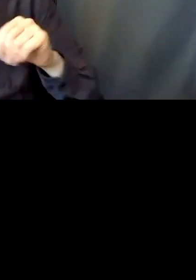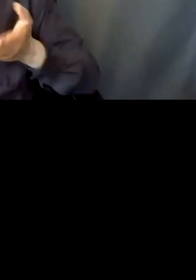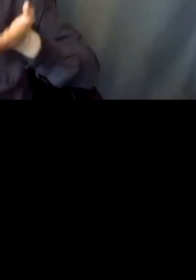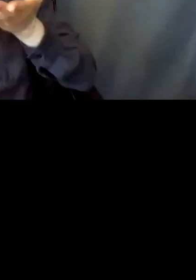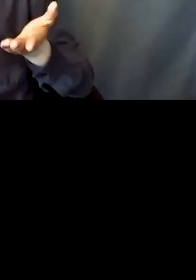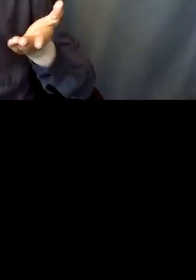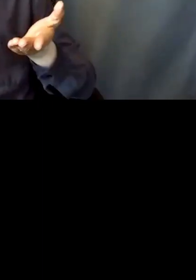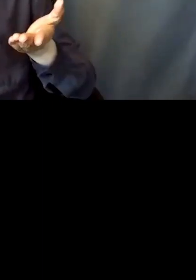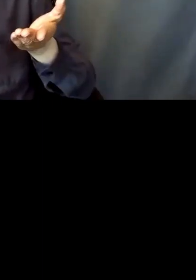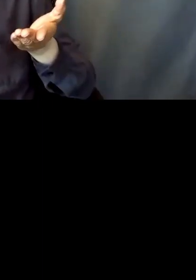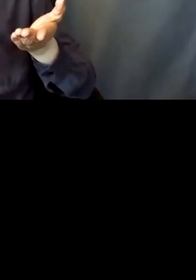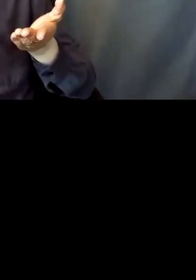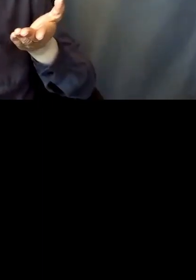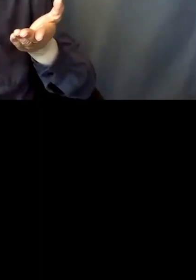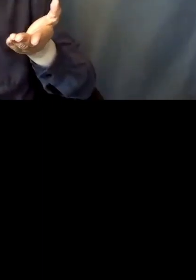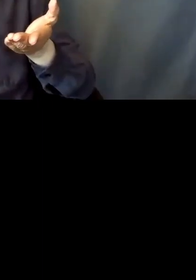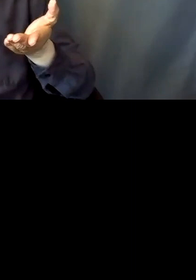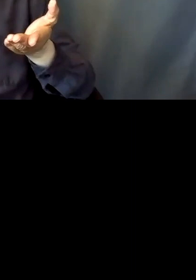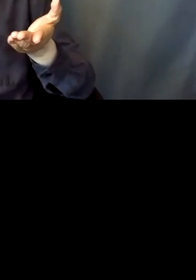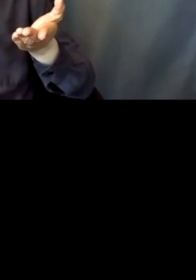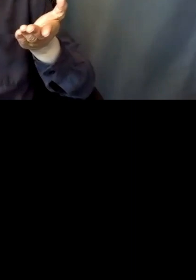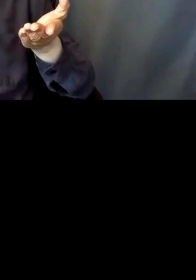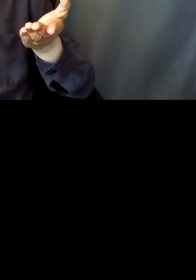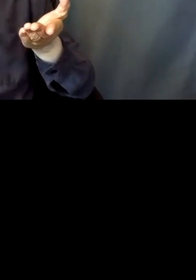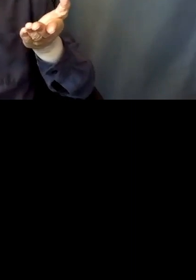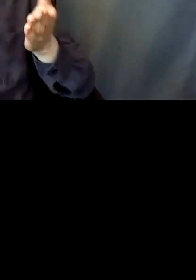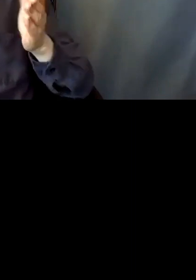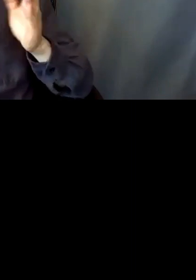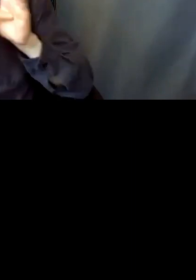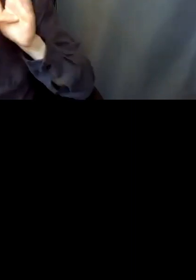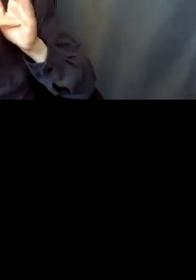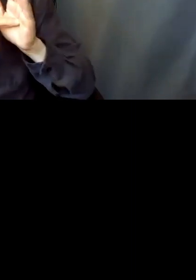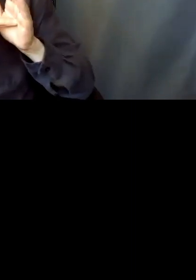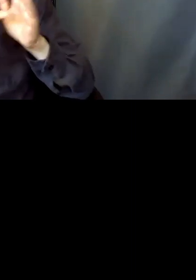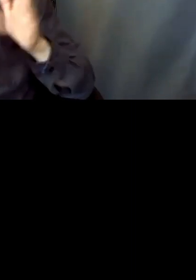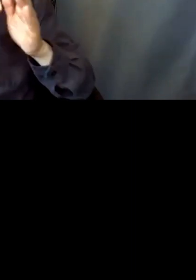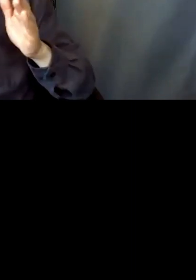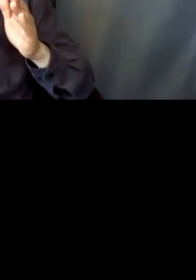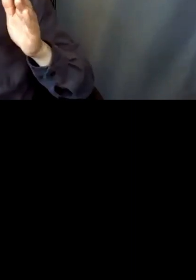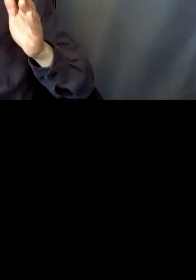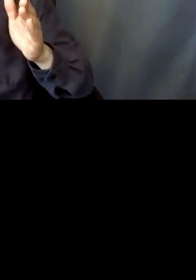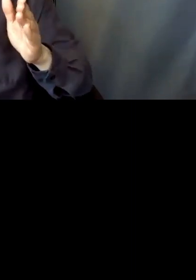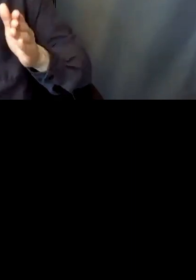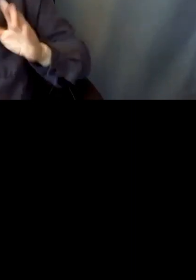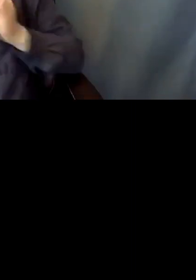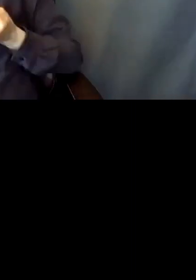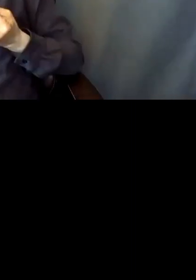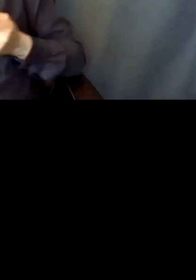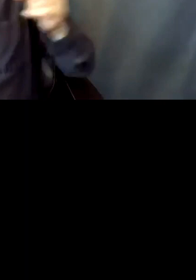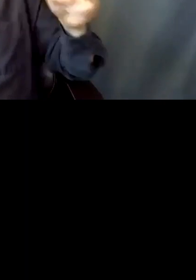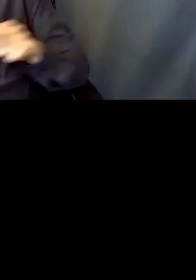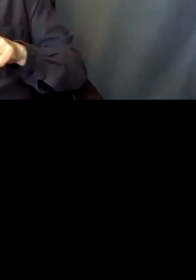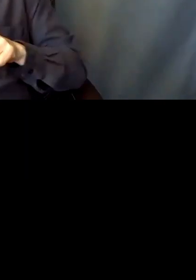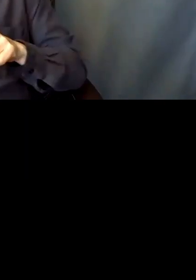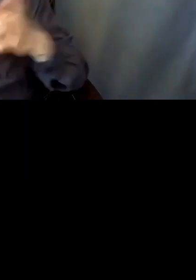is that when there were times that, for example, we didn't agree on something, just being honest